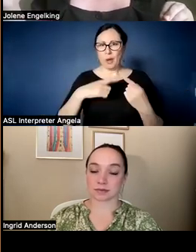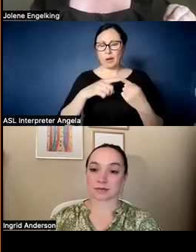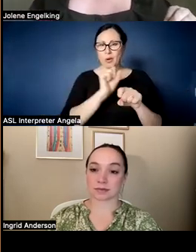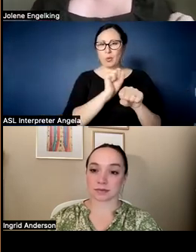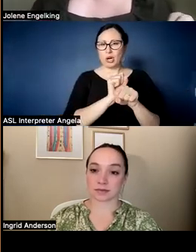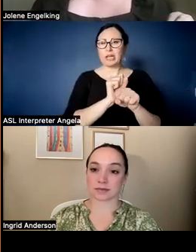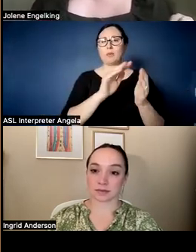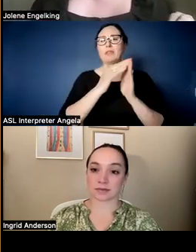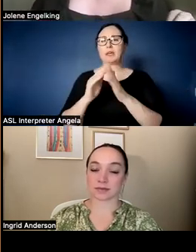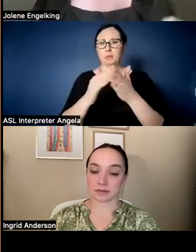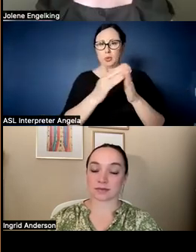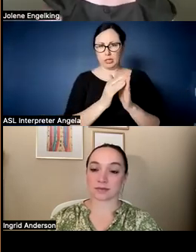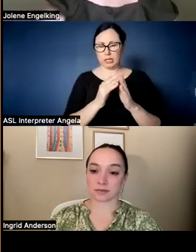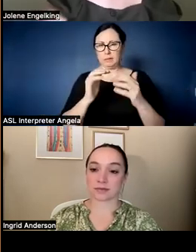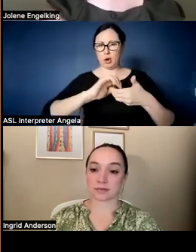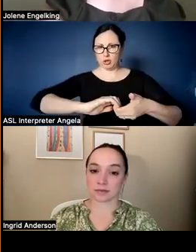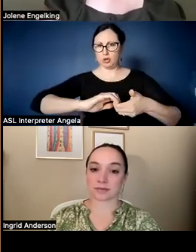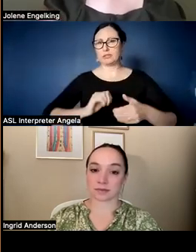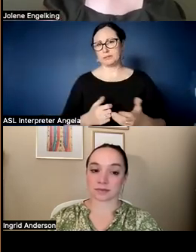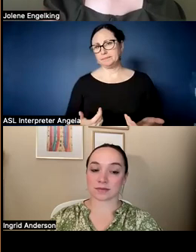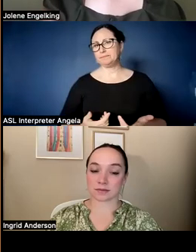needs us to work with, right?